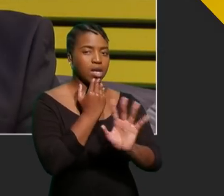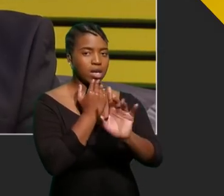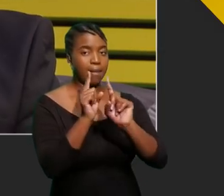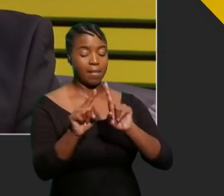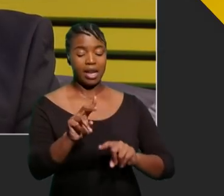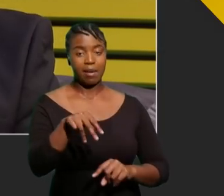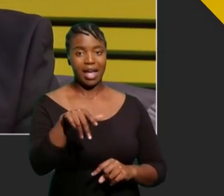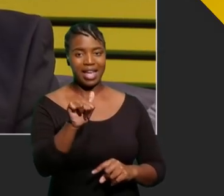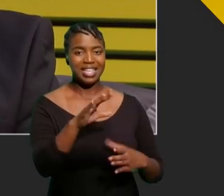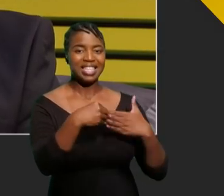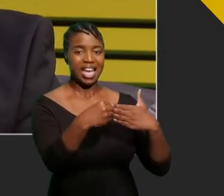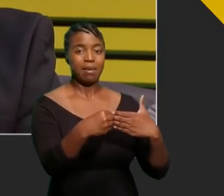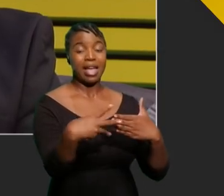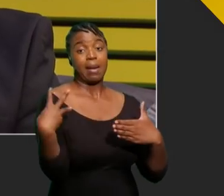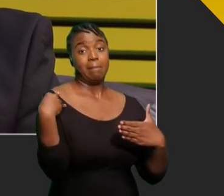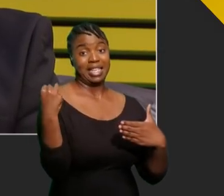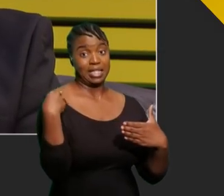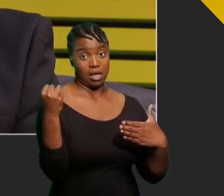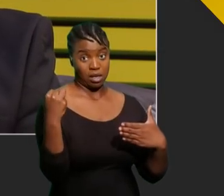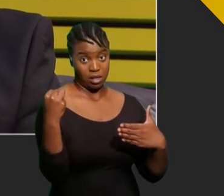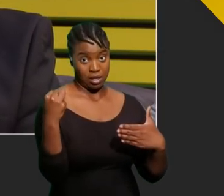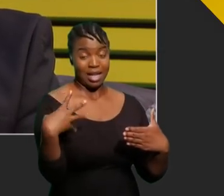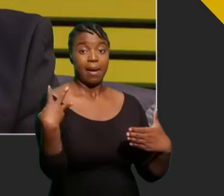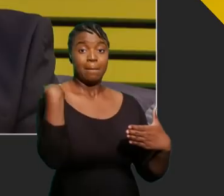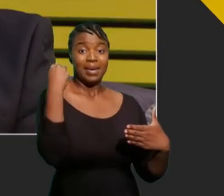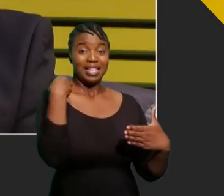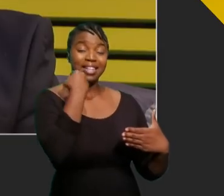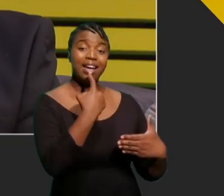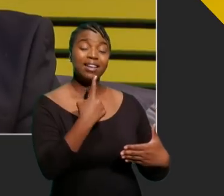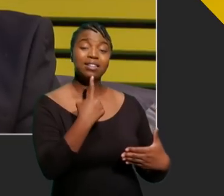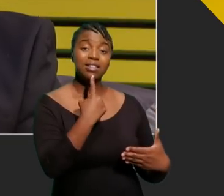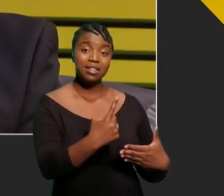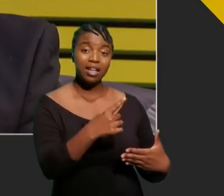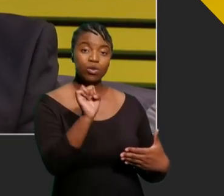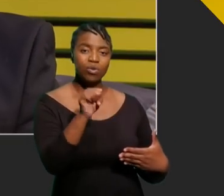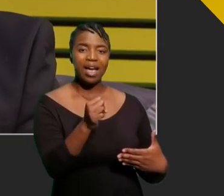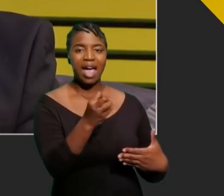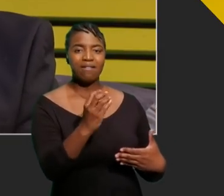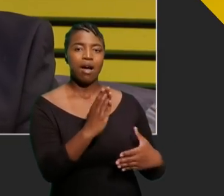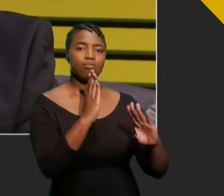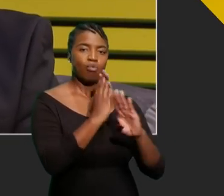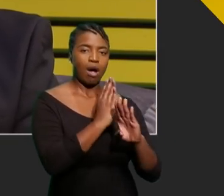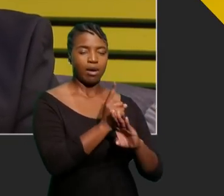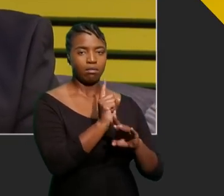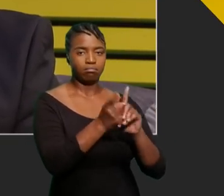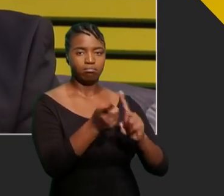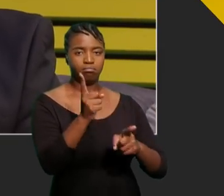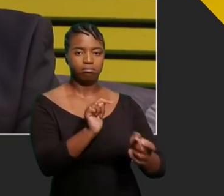NPA is led by minister. Okay. And apart from that, I can also say that there's this mechanism of private prosecution,